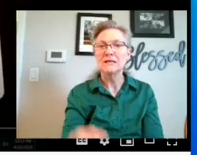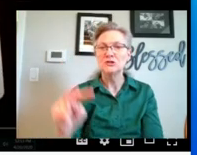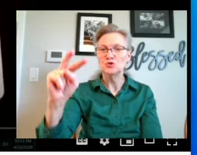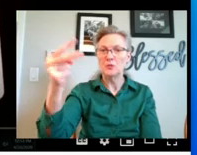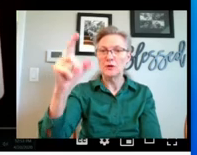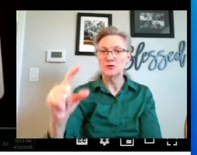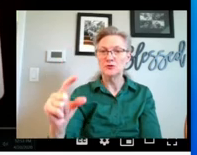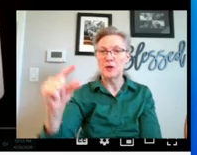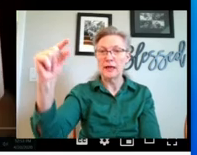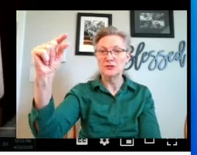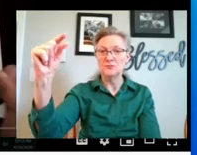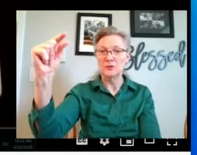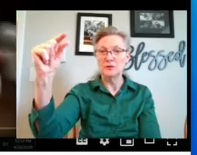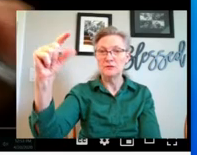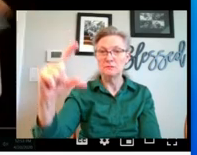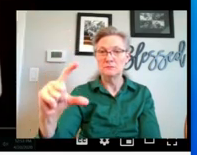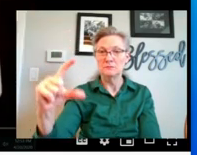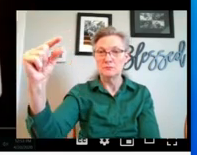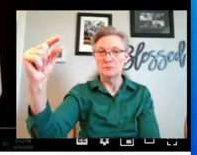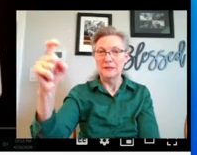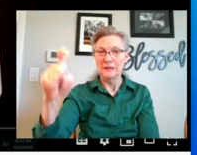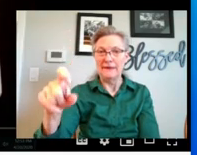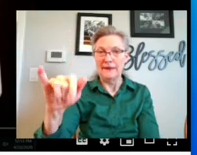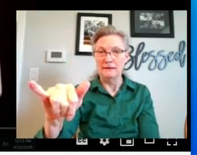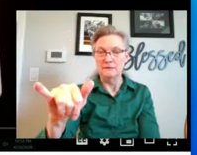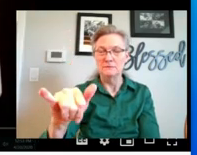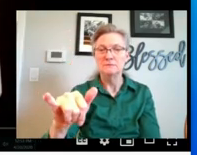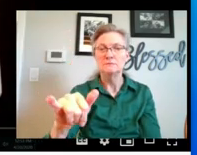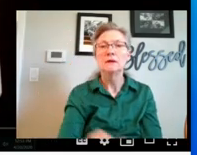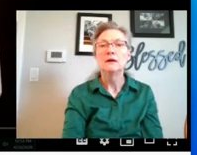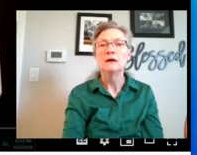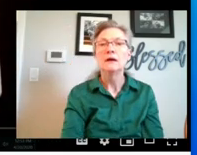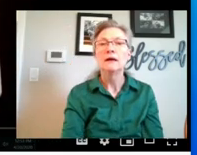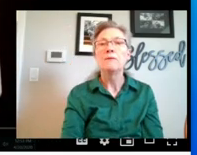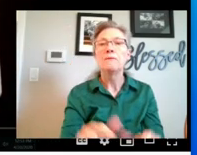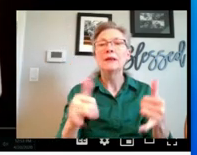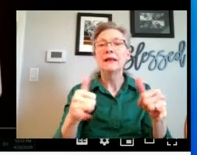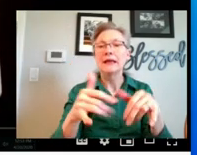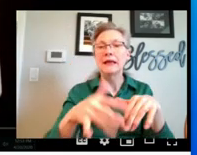Square yards. Okay, so that was our playground.